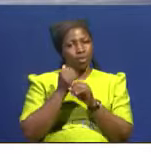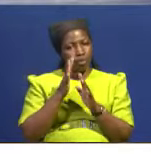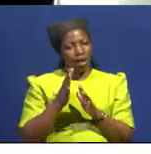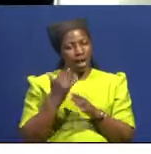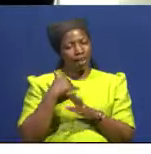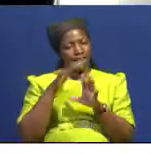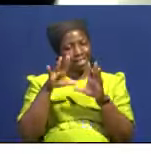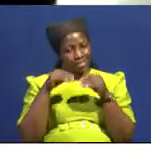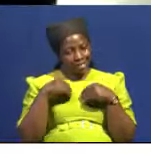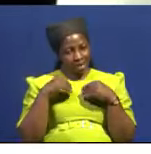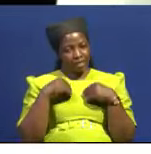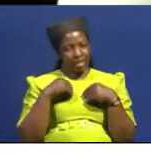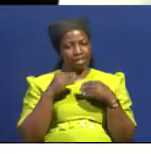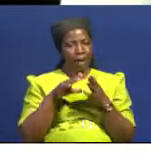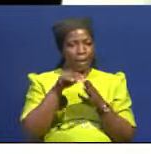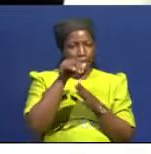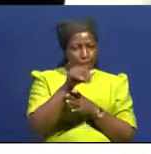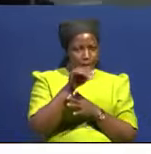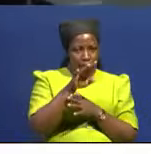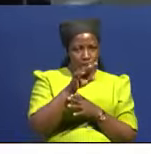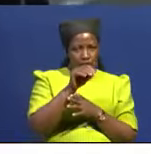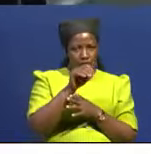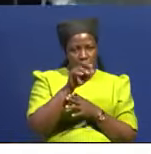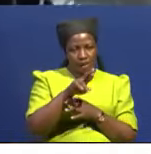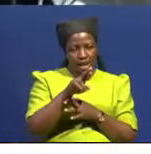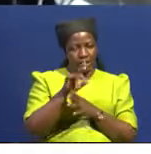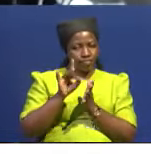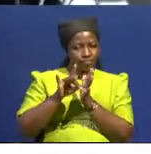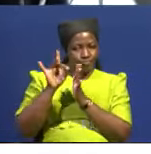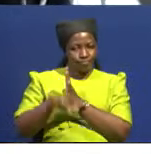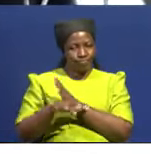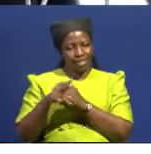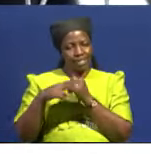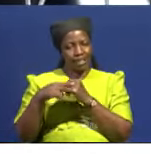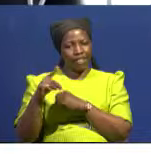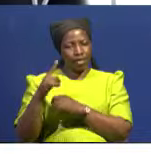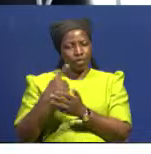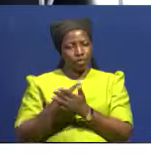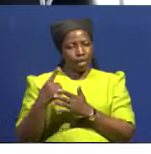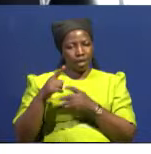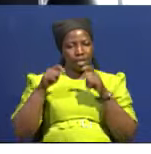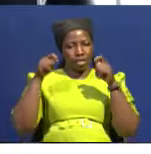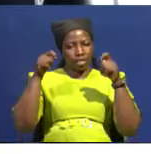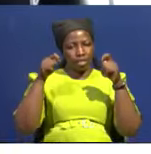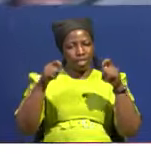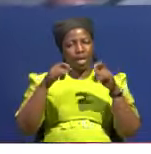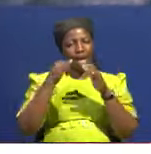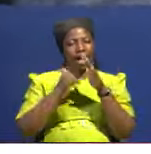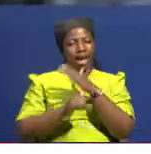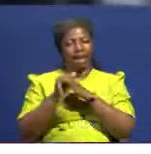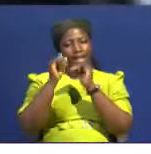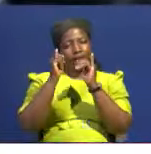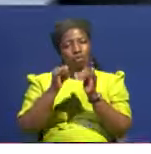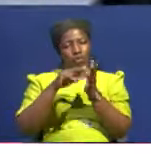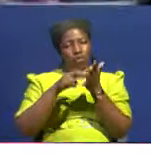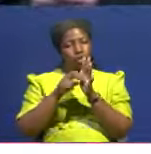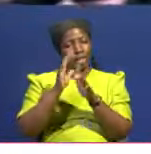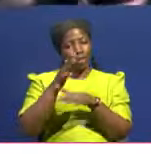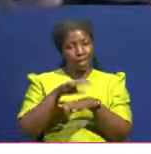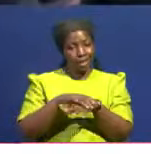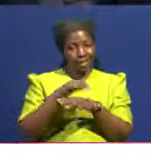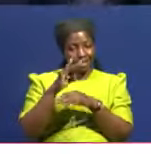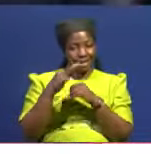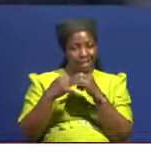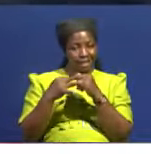latest pay offer, ending a damaging 7-week-long walkout. Under the new contract, they will get a 38% pay